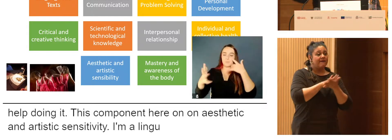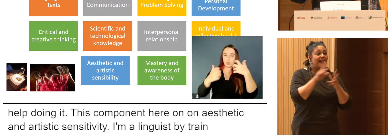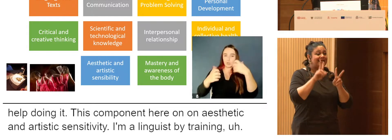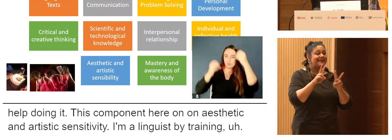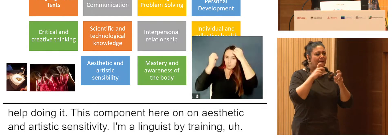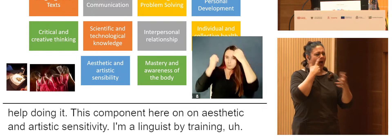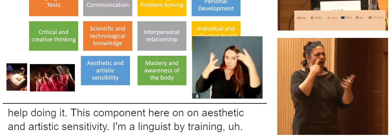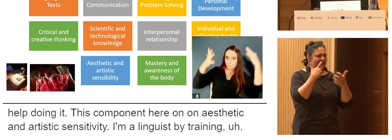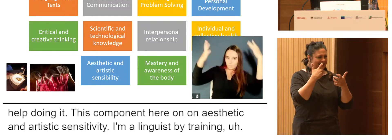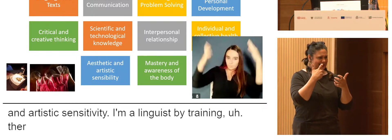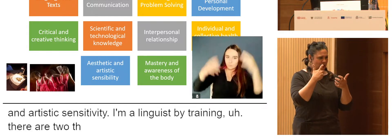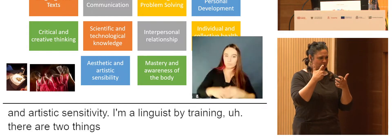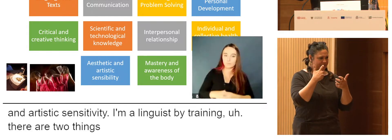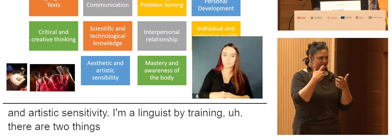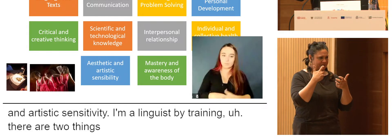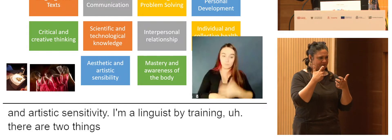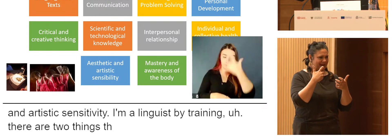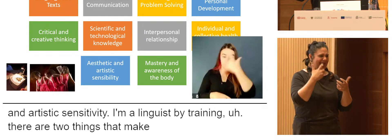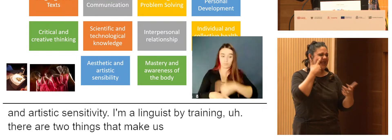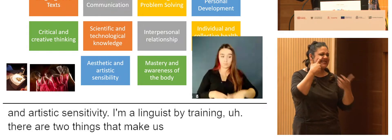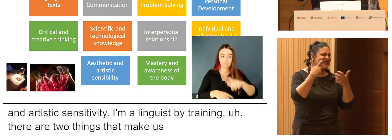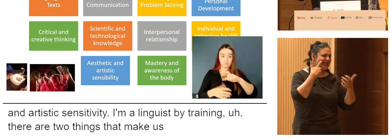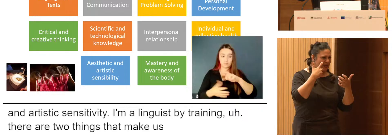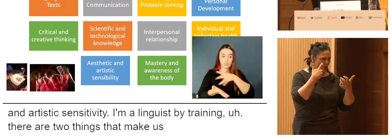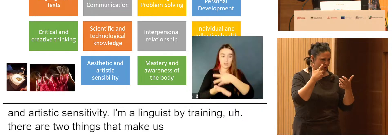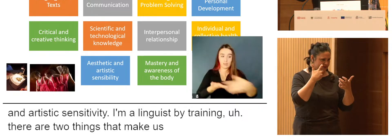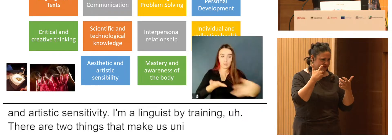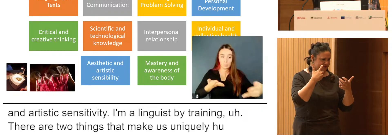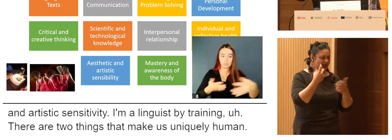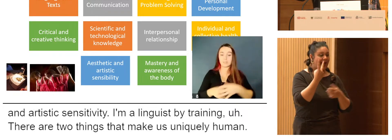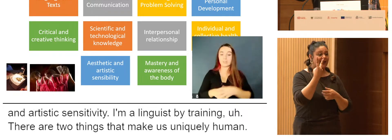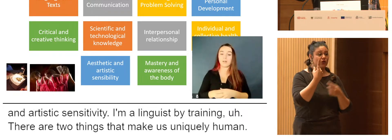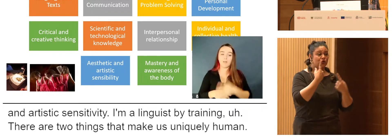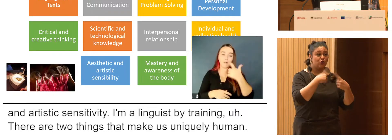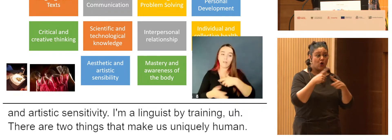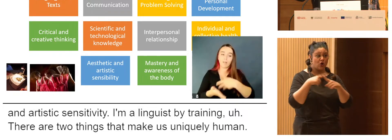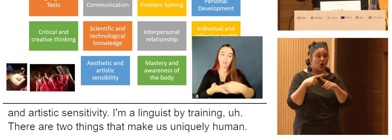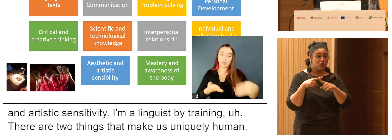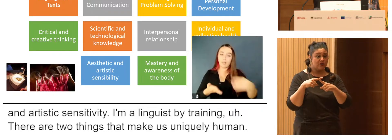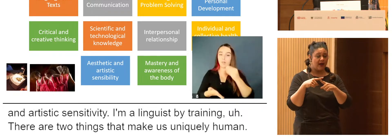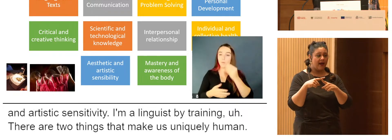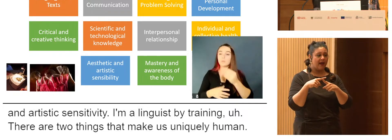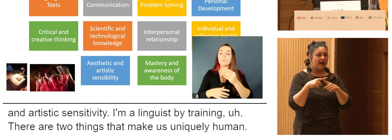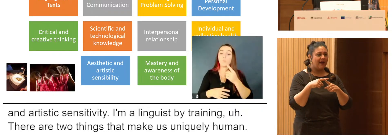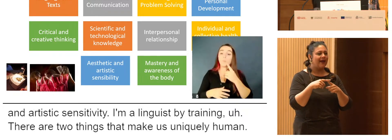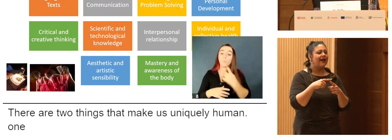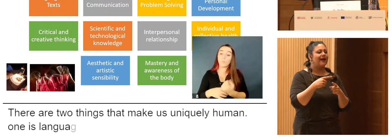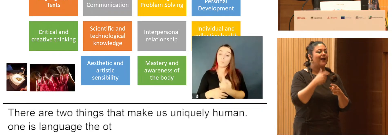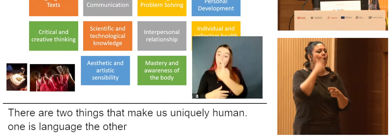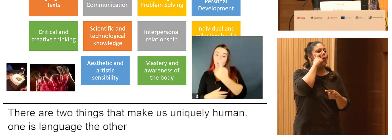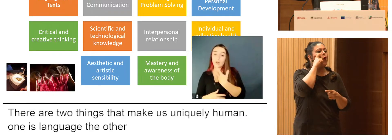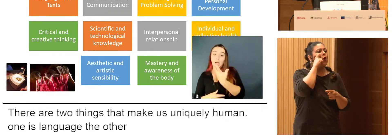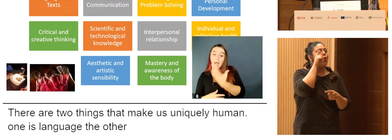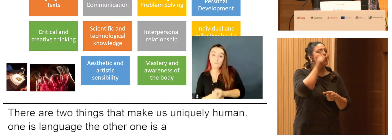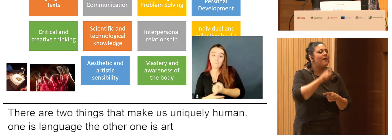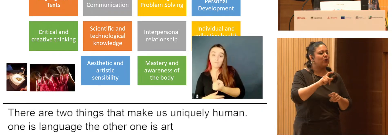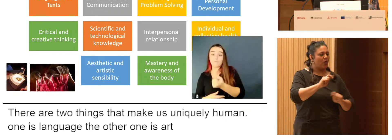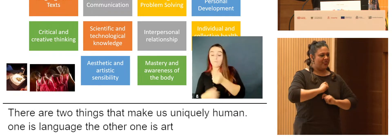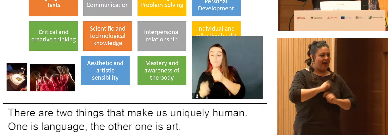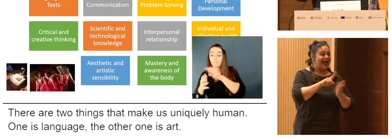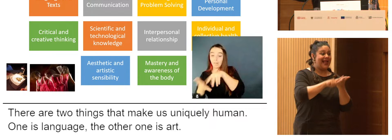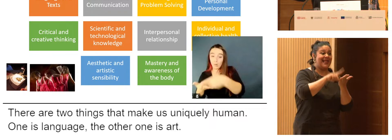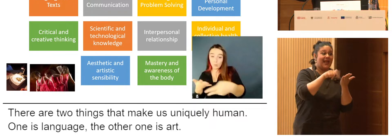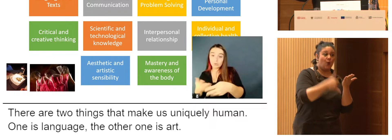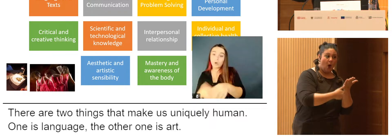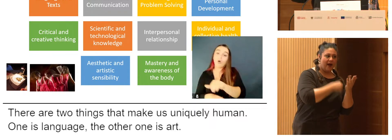There are two things that make us uniquely human. One is language, the other one is art. So